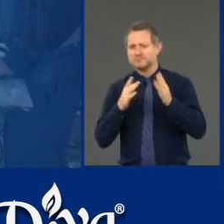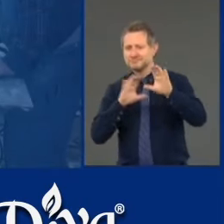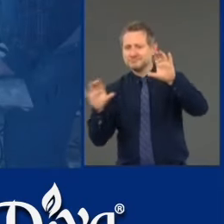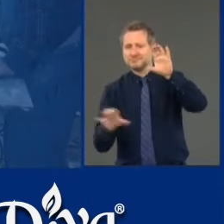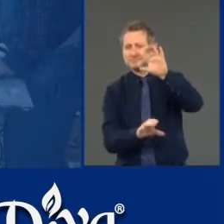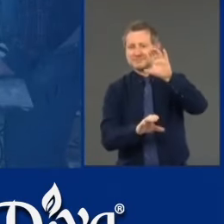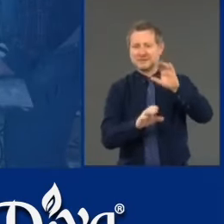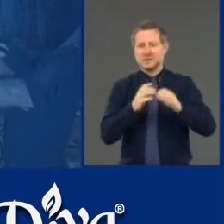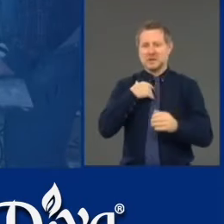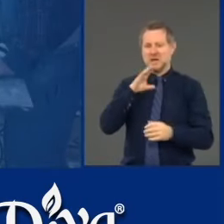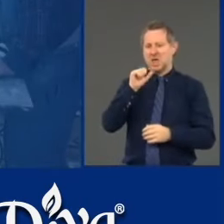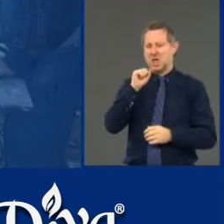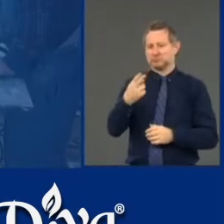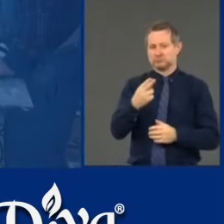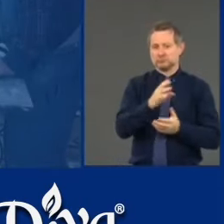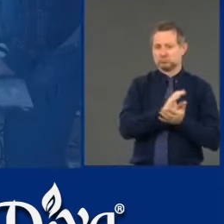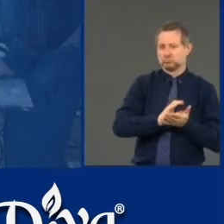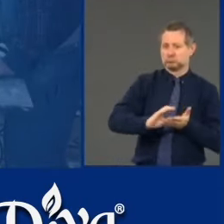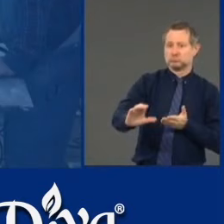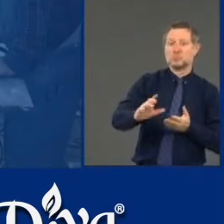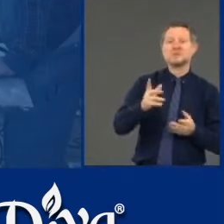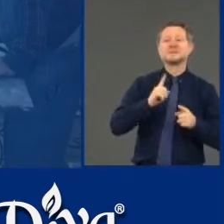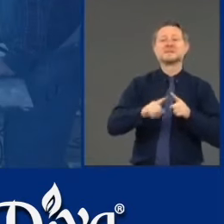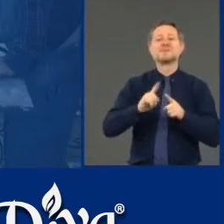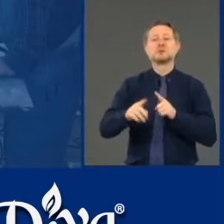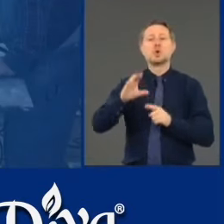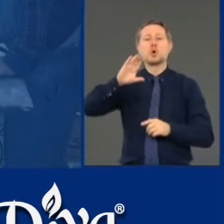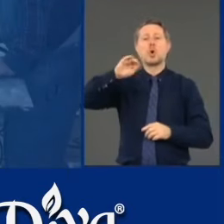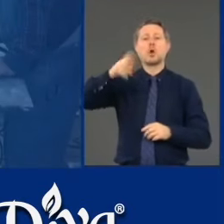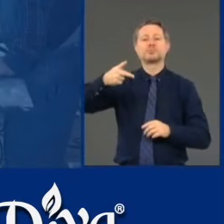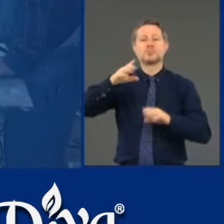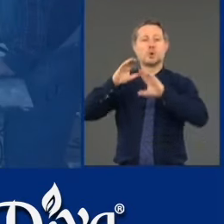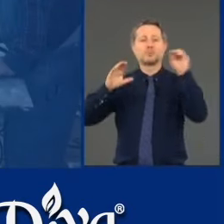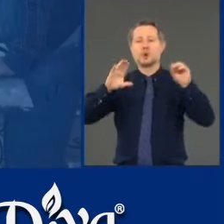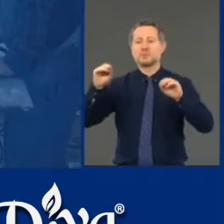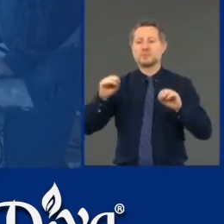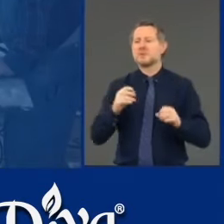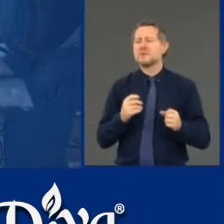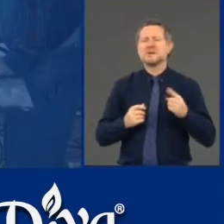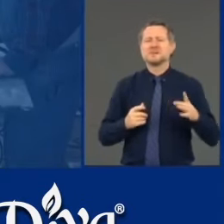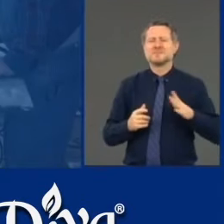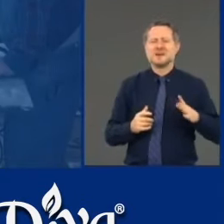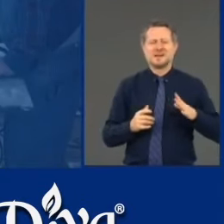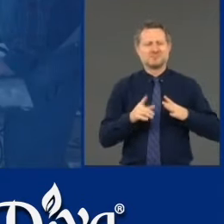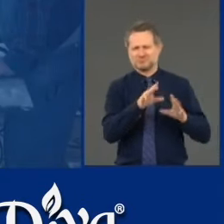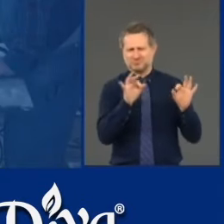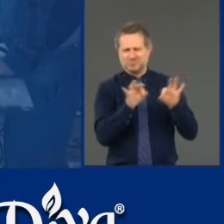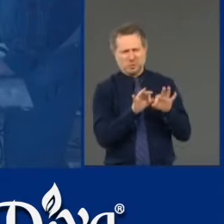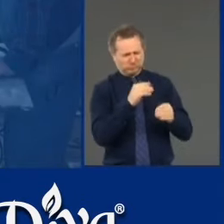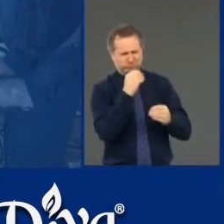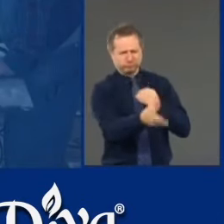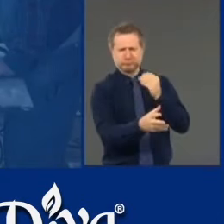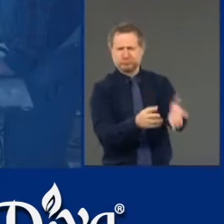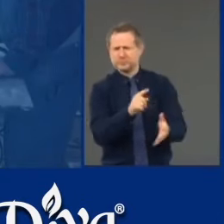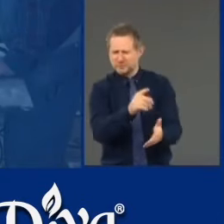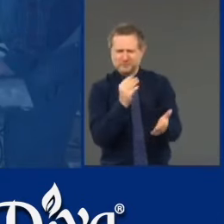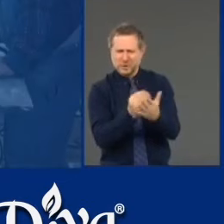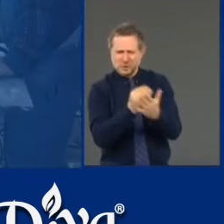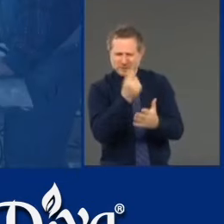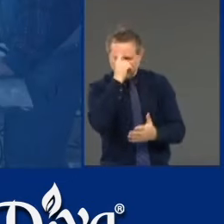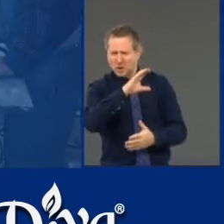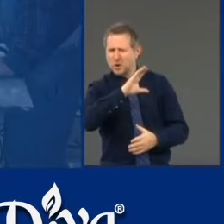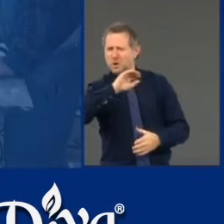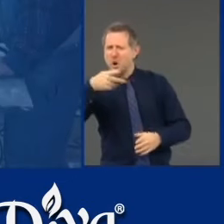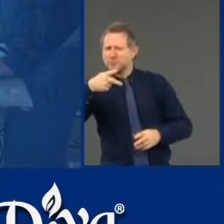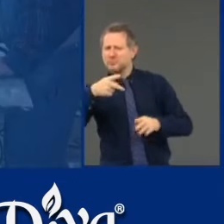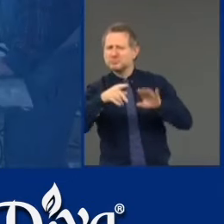corporations. Let's make sure when we're giving those corporations funding that the corporations